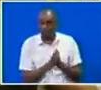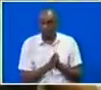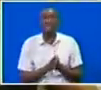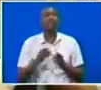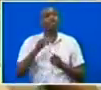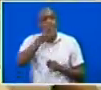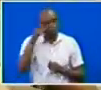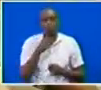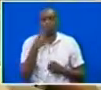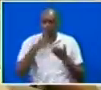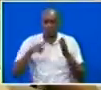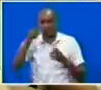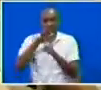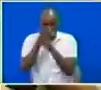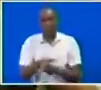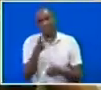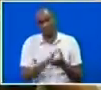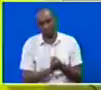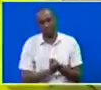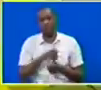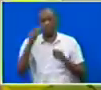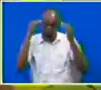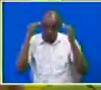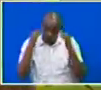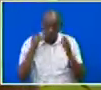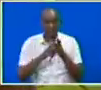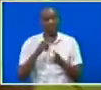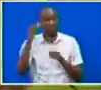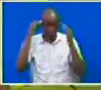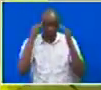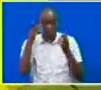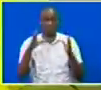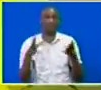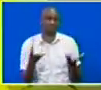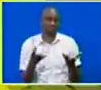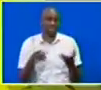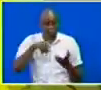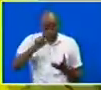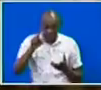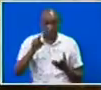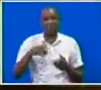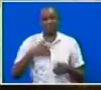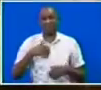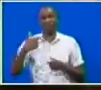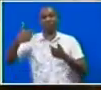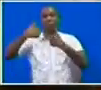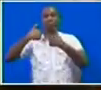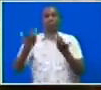state citing intimidation, a petition that was upheld by the judiciary. He therefore felt targeted. Madam,